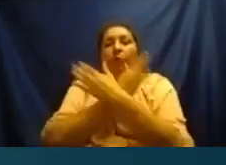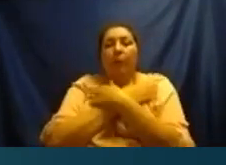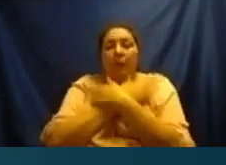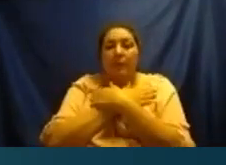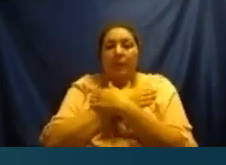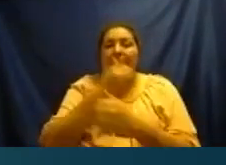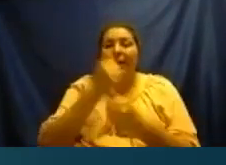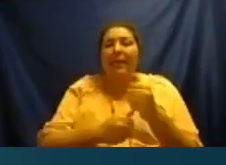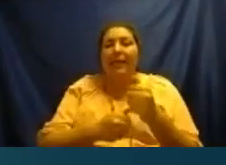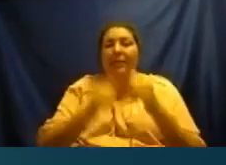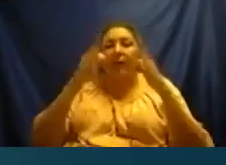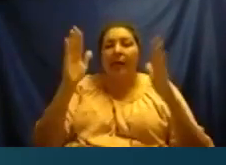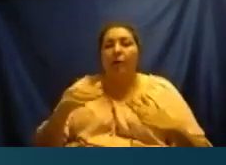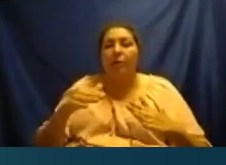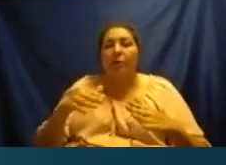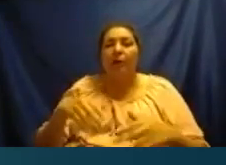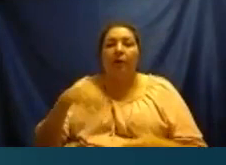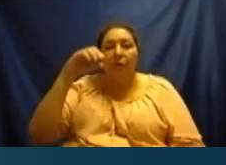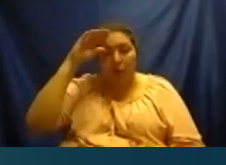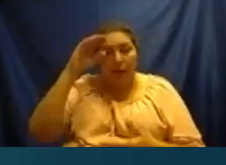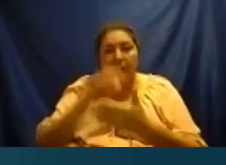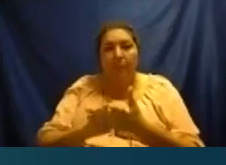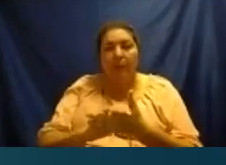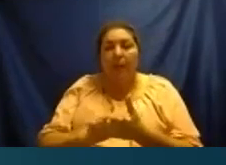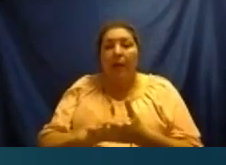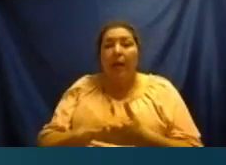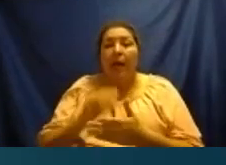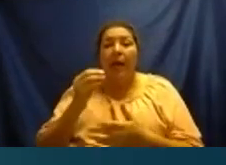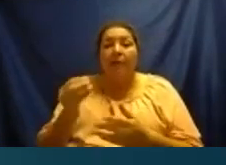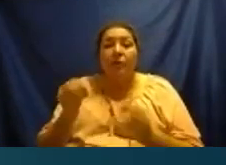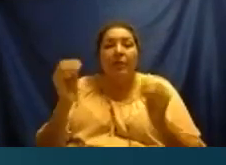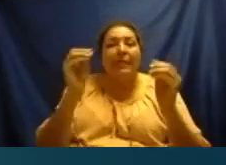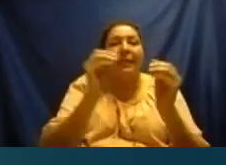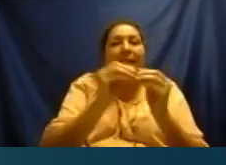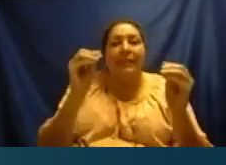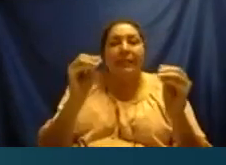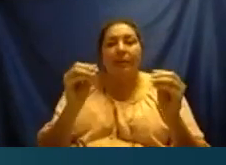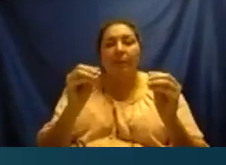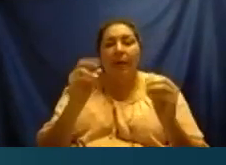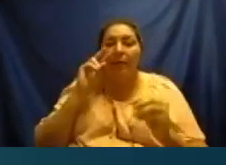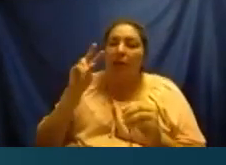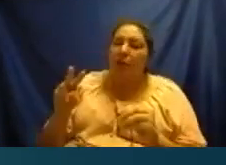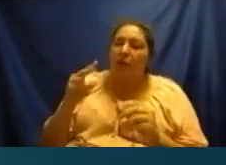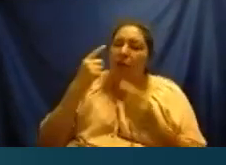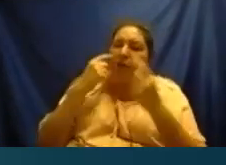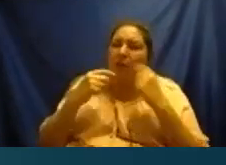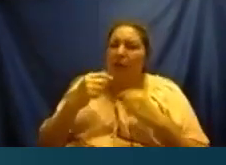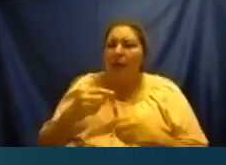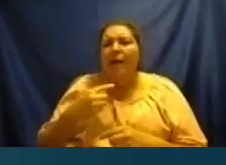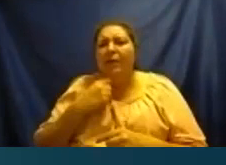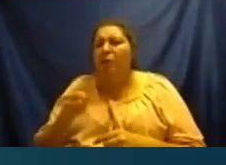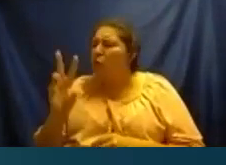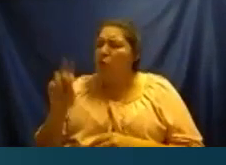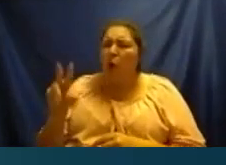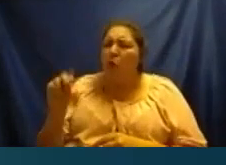Then she kissed him, and they lifted up their voices and wept. And then they said to her, "No, but we will